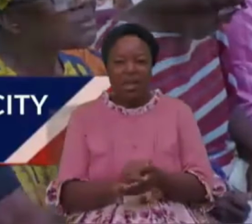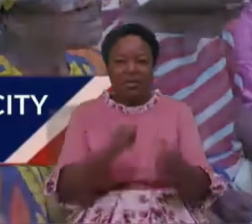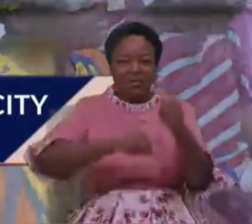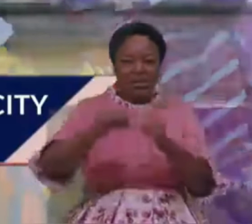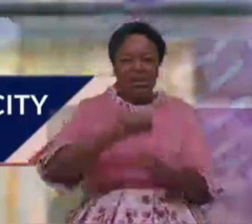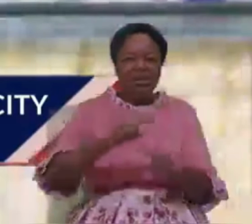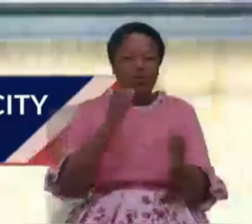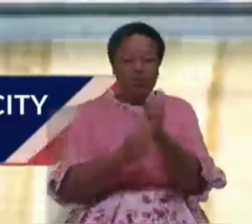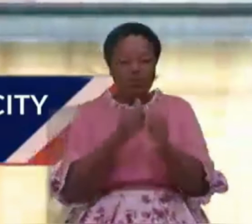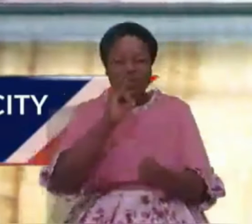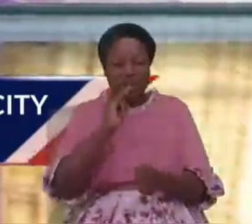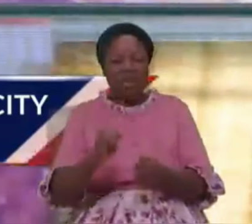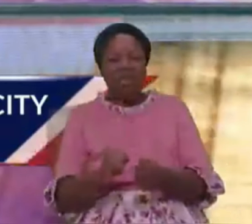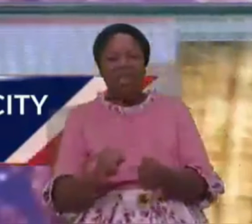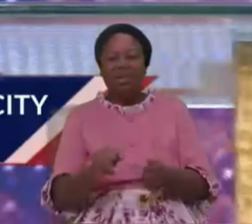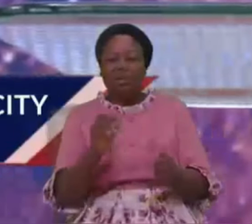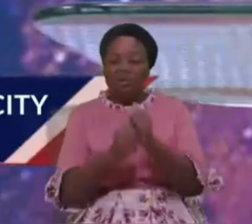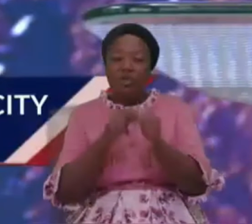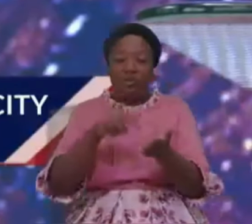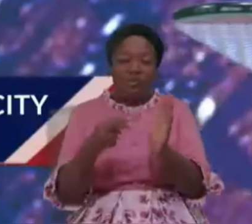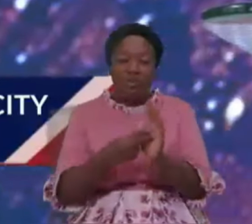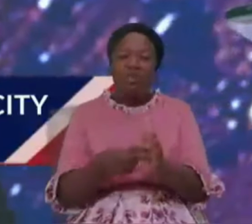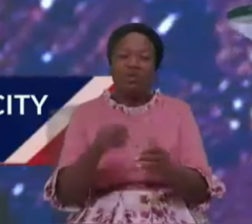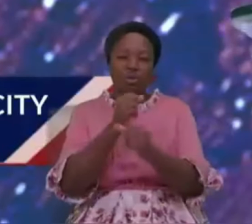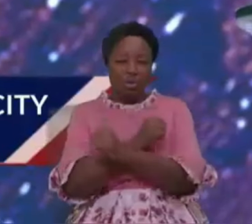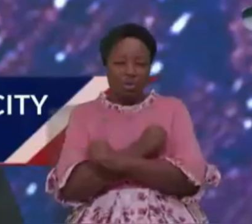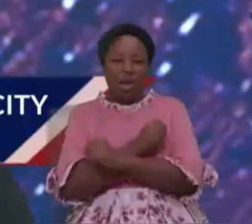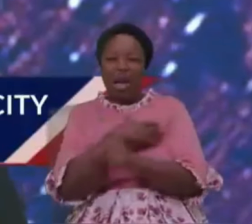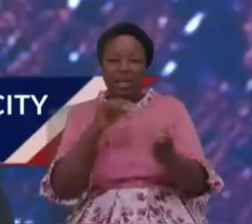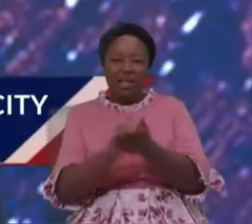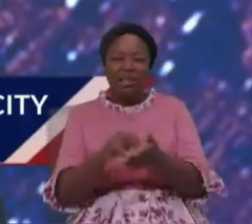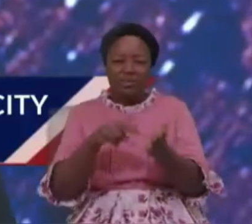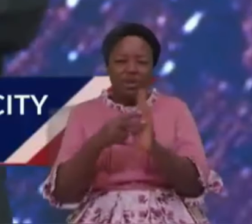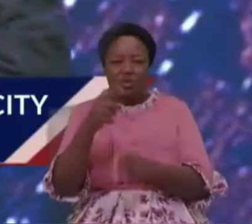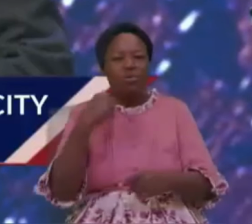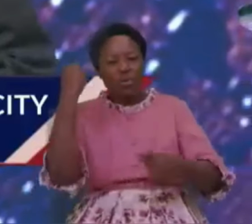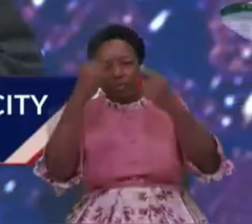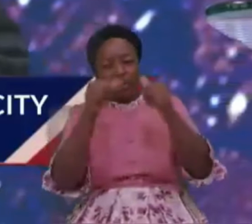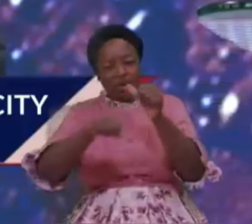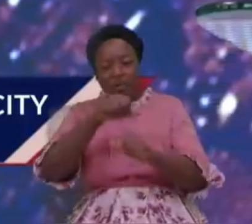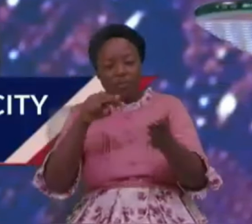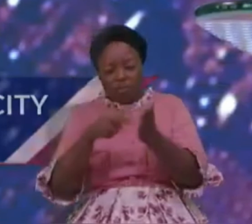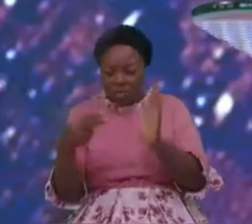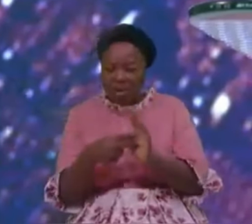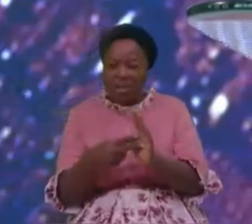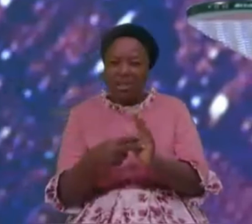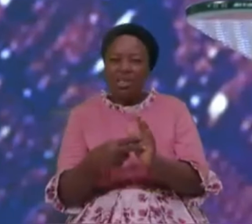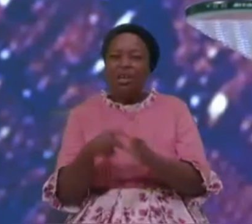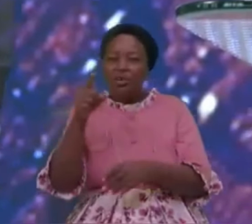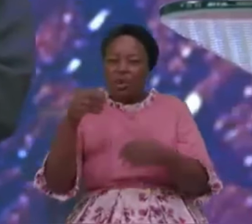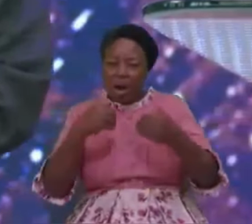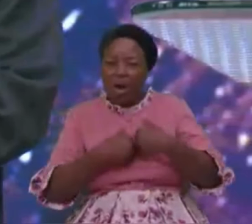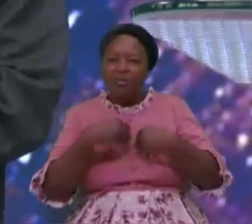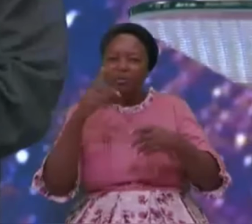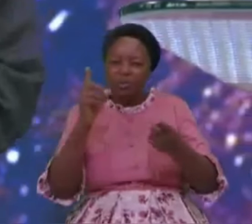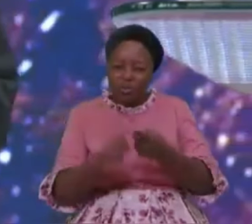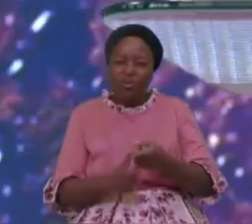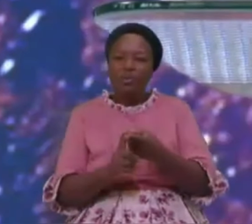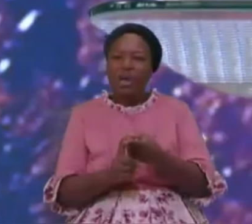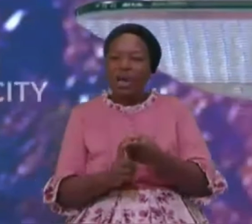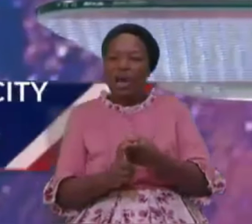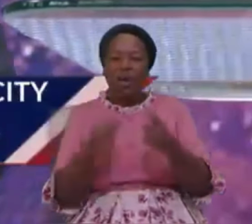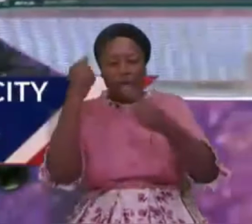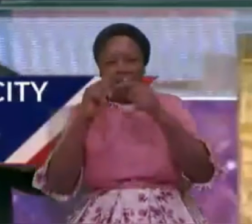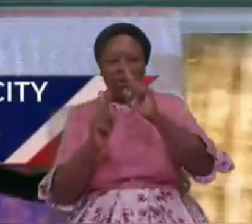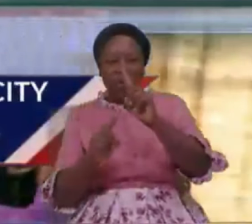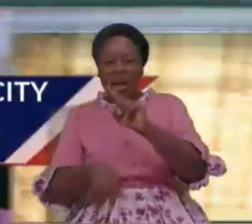love. Fellowship means that you consider her and she considers you. We're looking at Matthew chapter 7 and we're